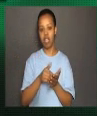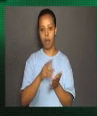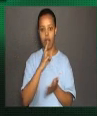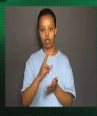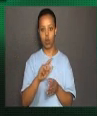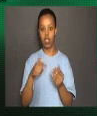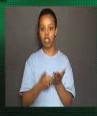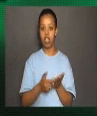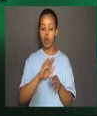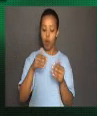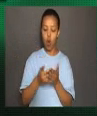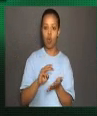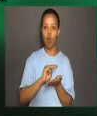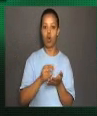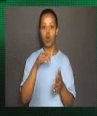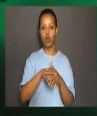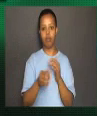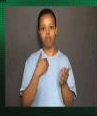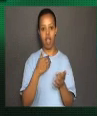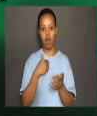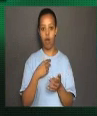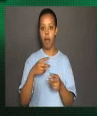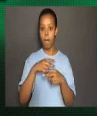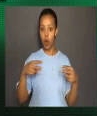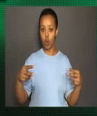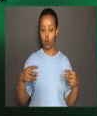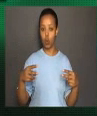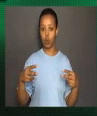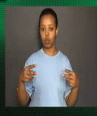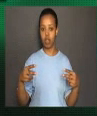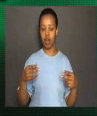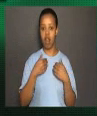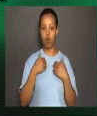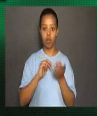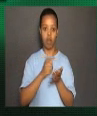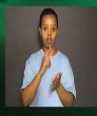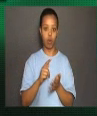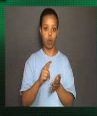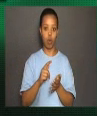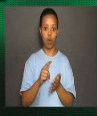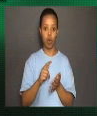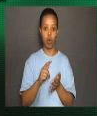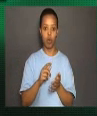the whole molecule that the two strands are held firmly in position.